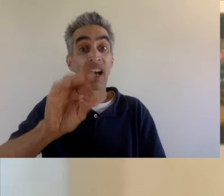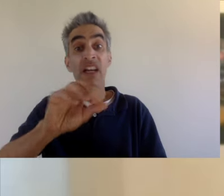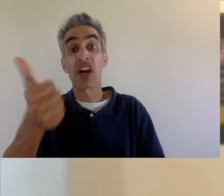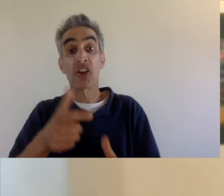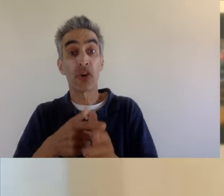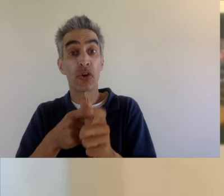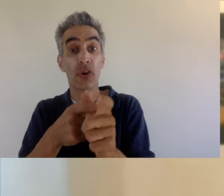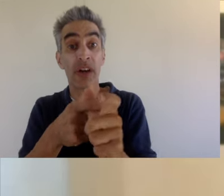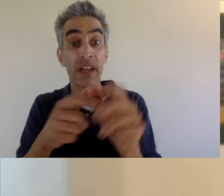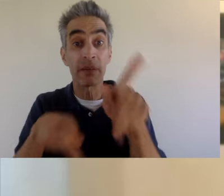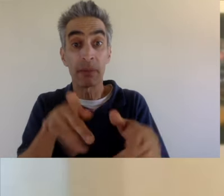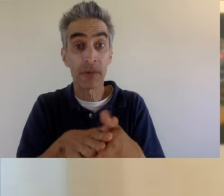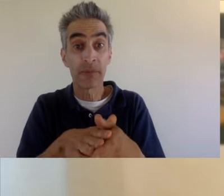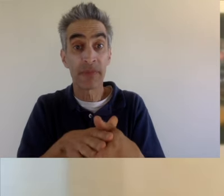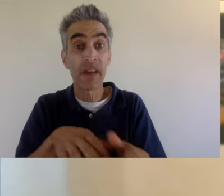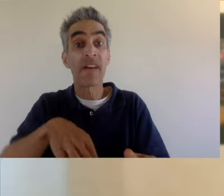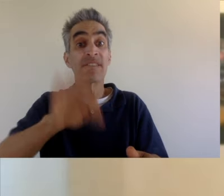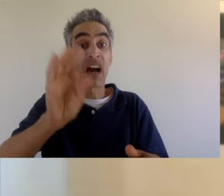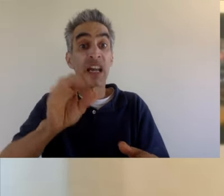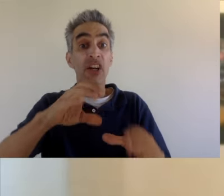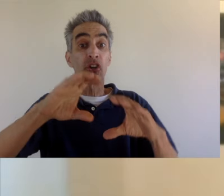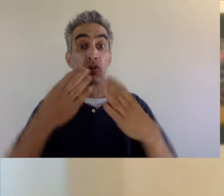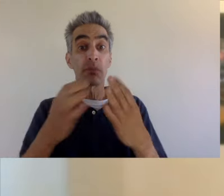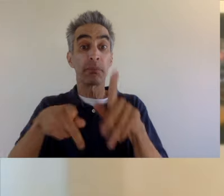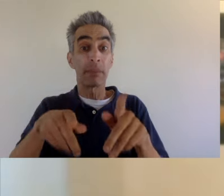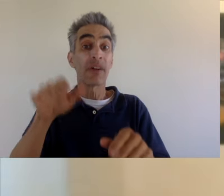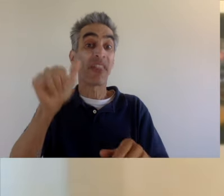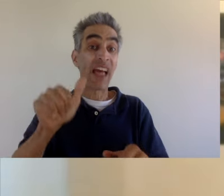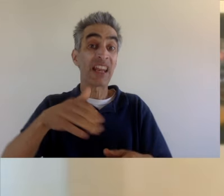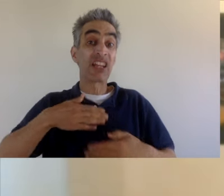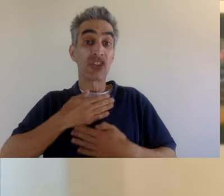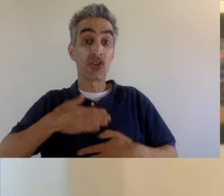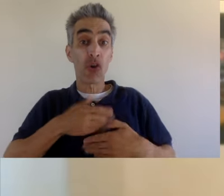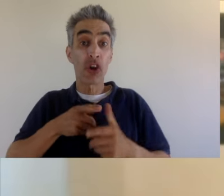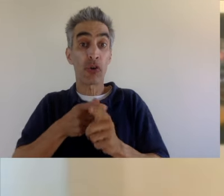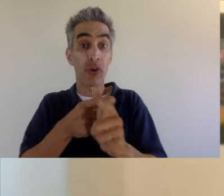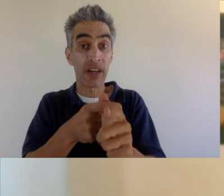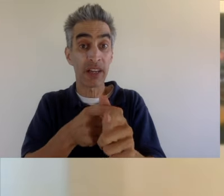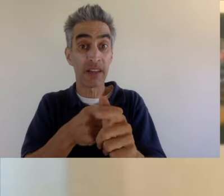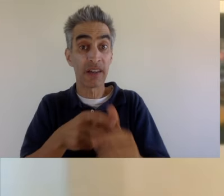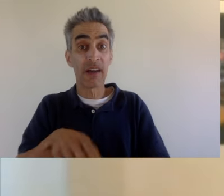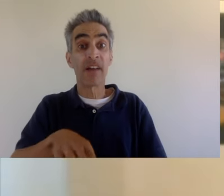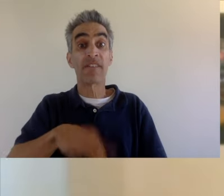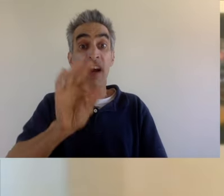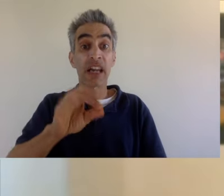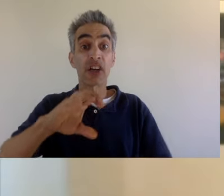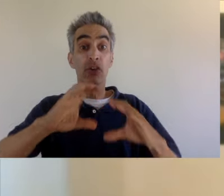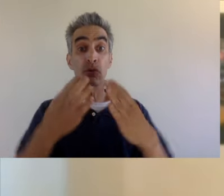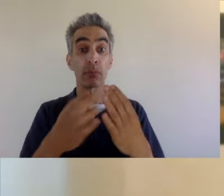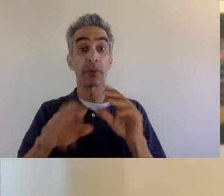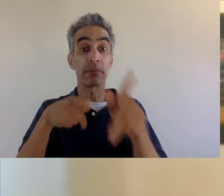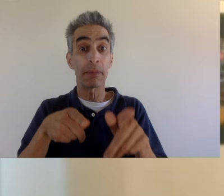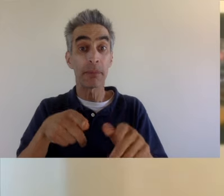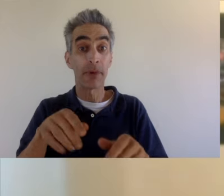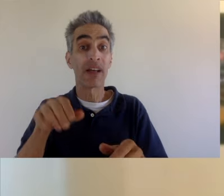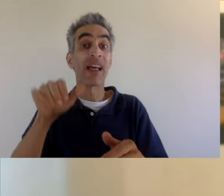Okay. I would definitely suggest finding other runners, finding a community of people